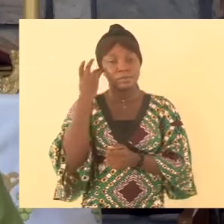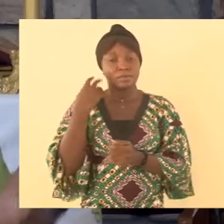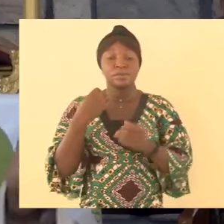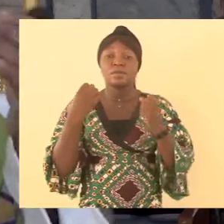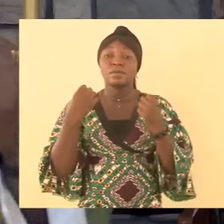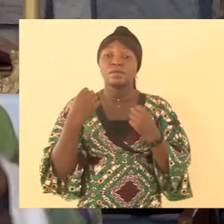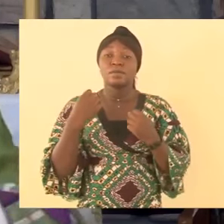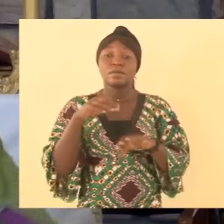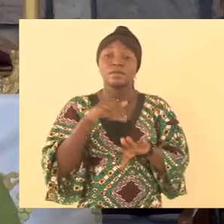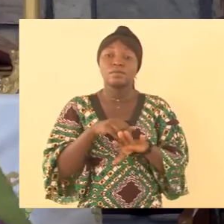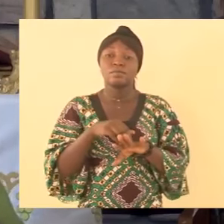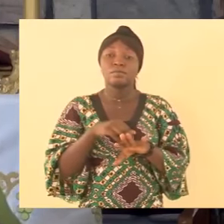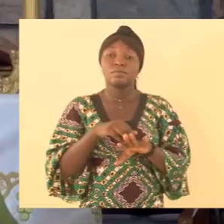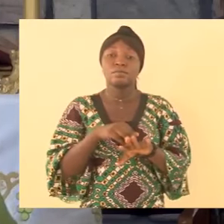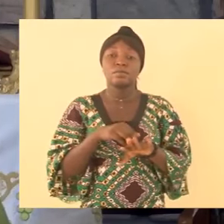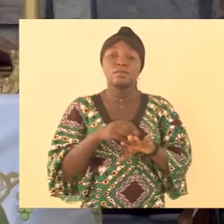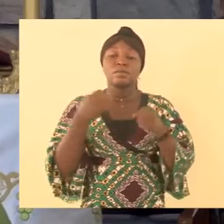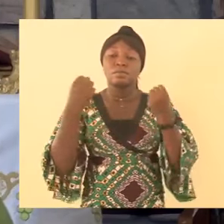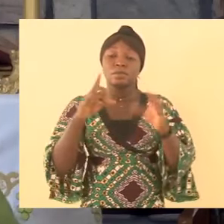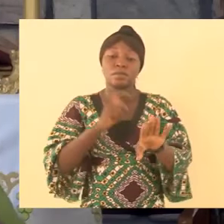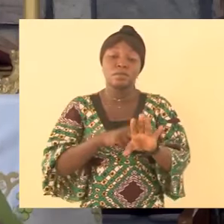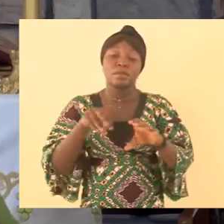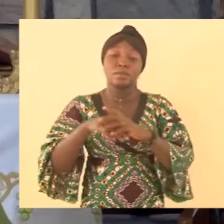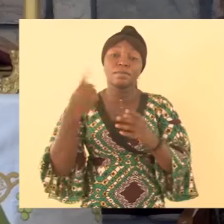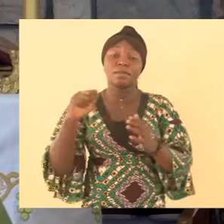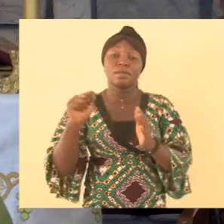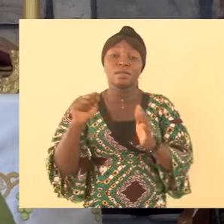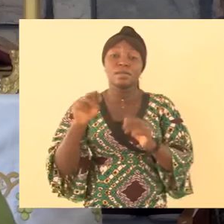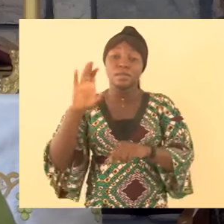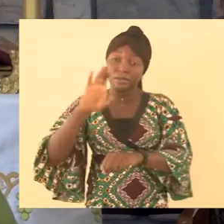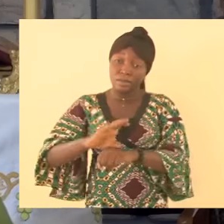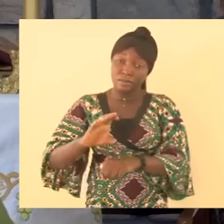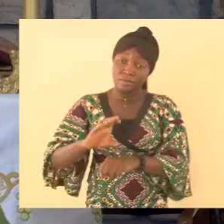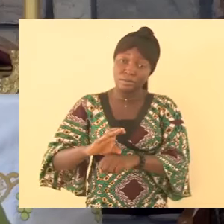At offertory time in the temple,